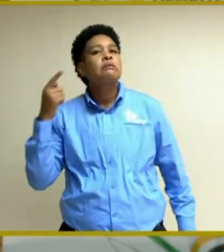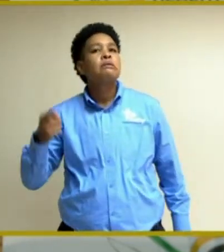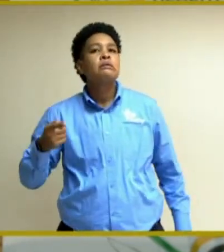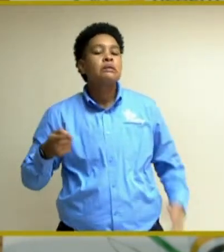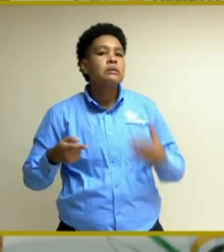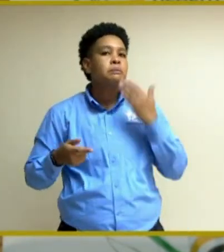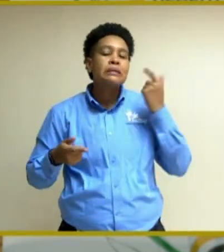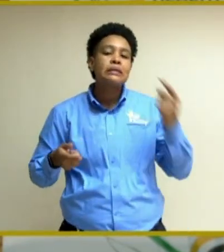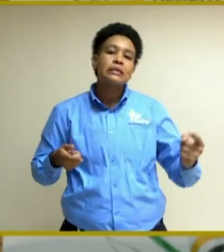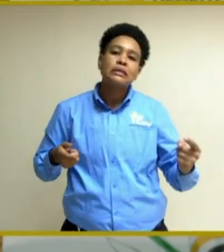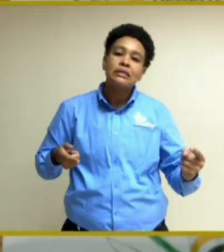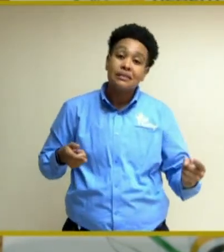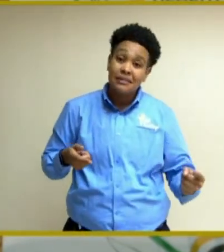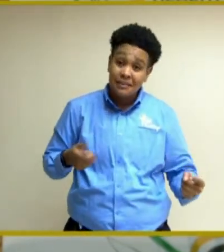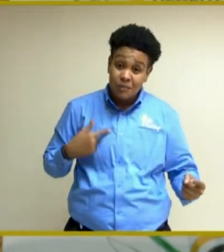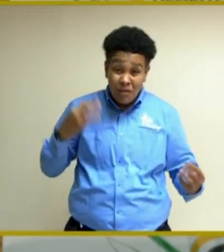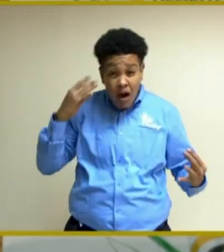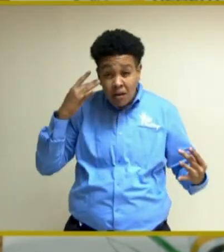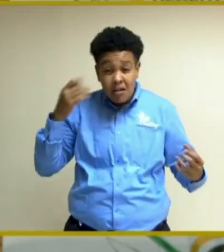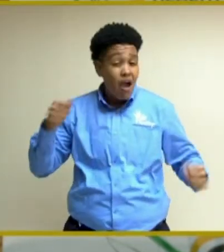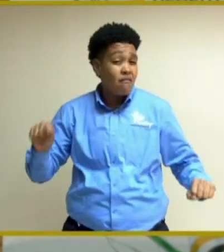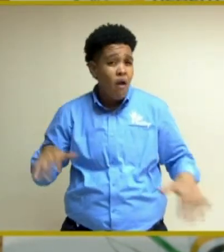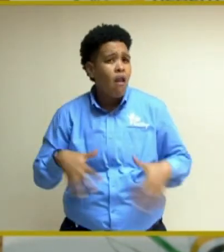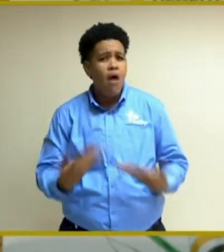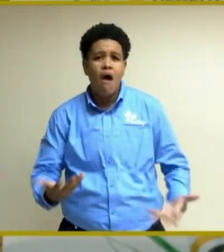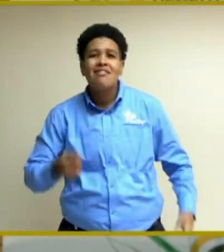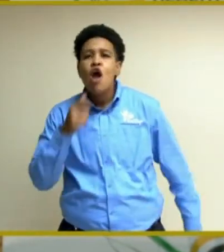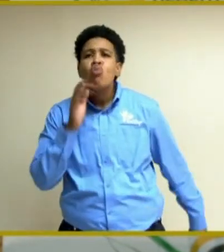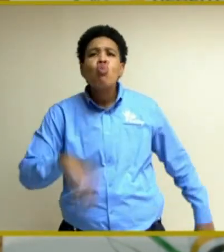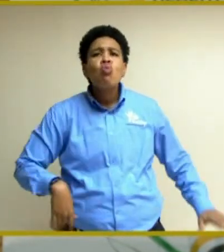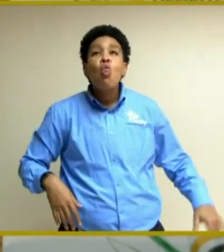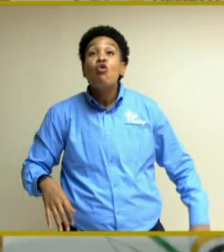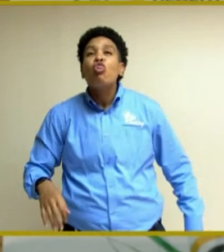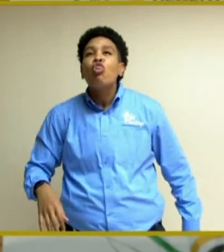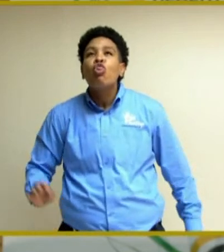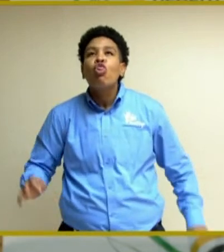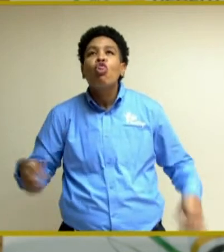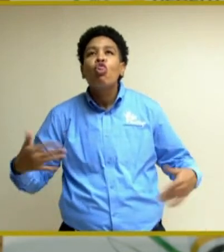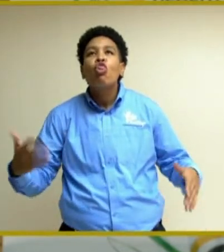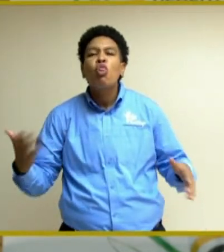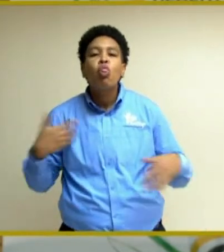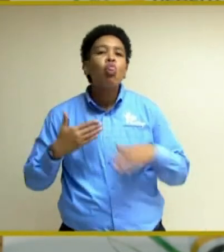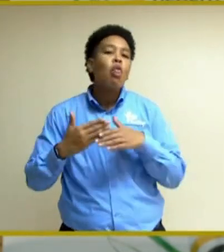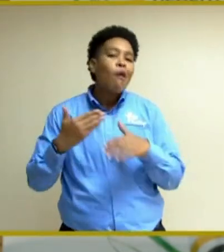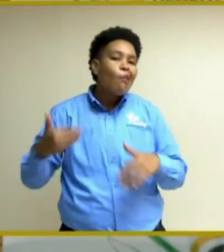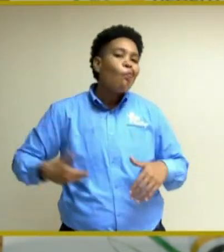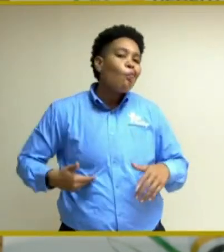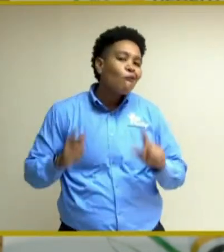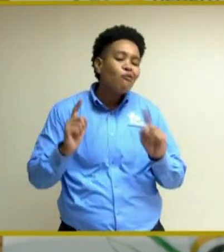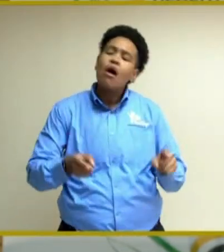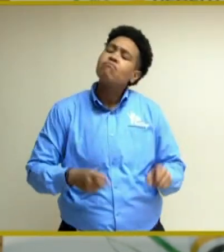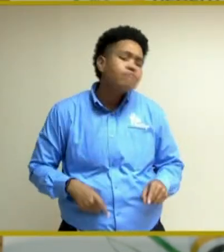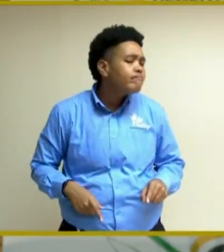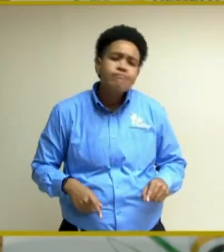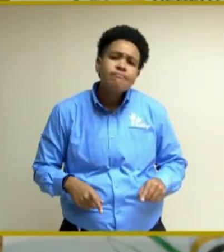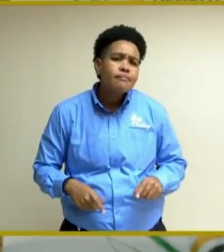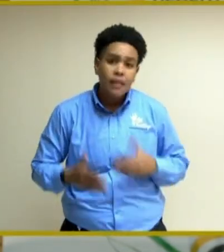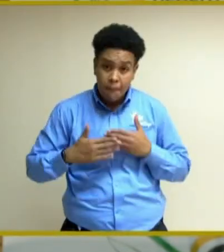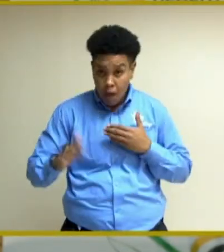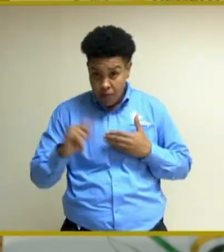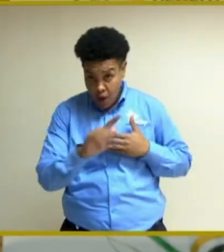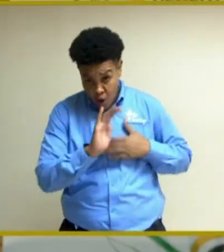have been put out. And I really want to commend Dr. Webster Carr for her efforts. Beyond that, her presentation indicated very